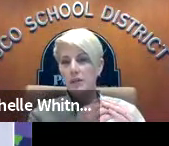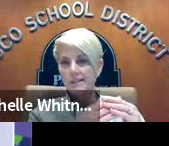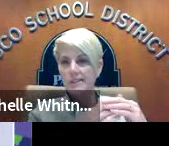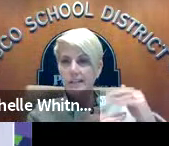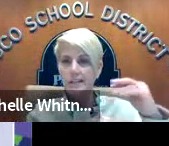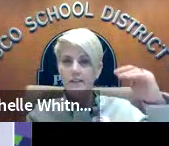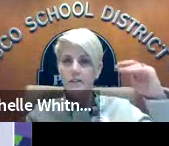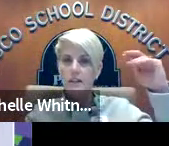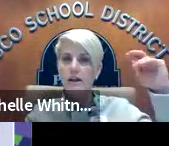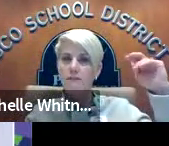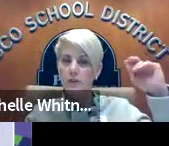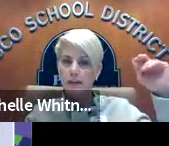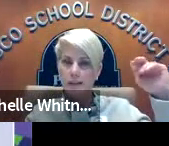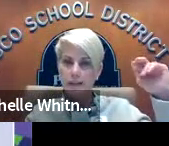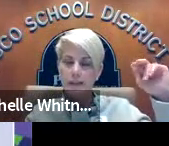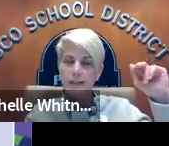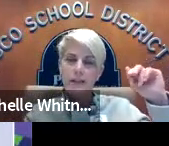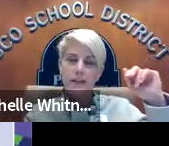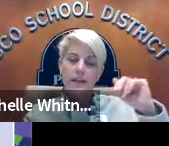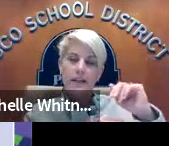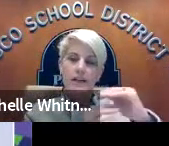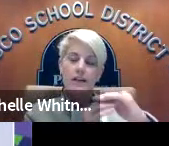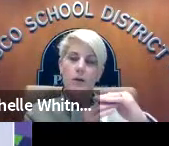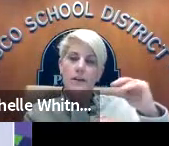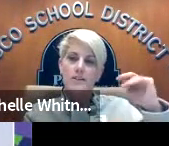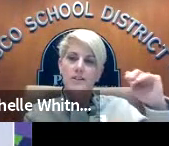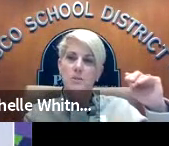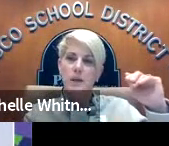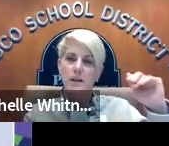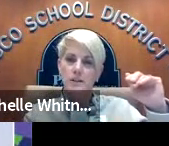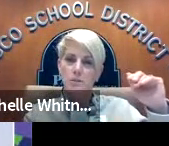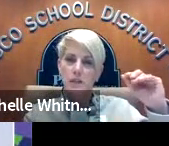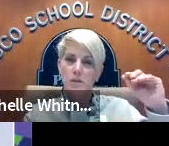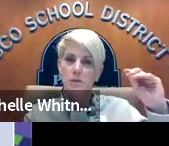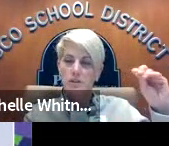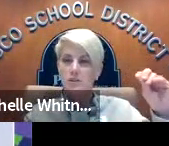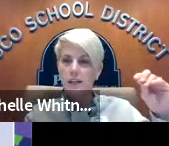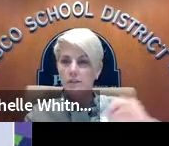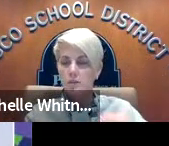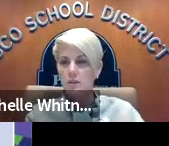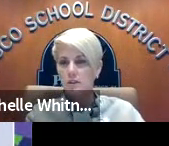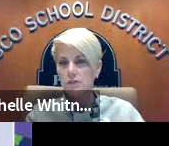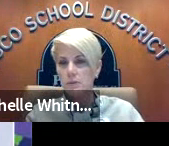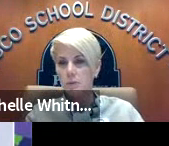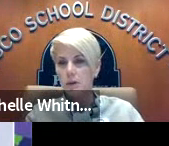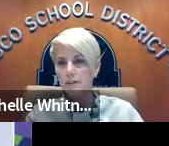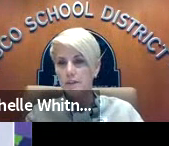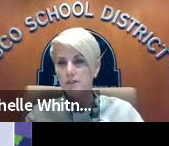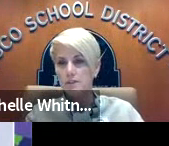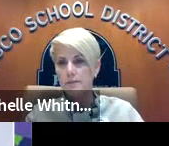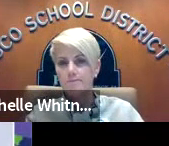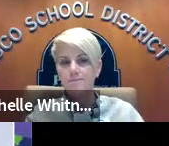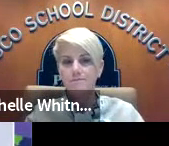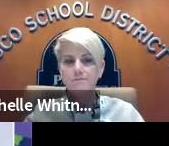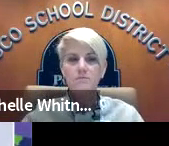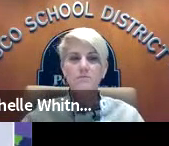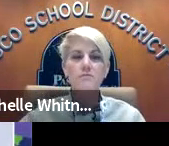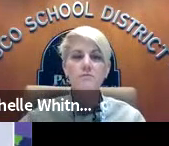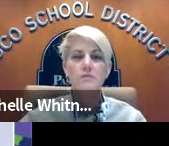like once we extend to that full day. And again, I would anticipate us being able to do that as early as February